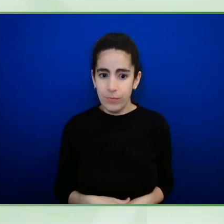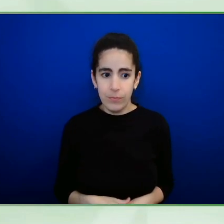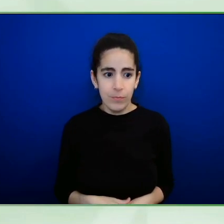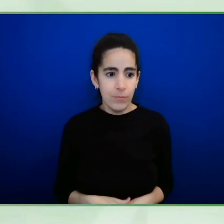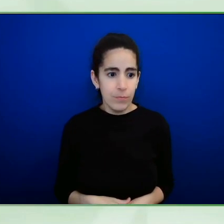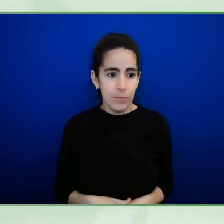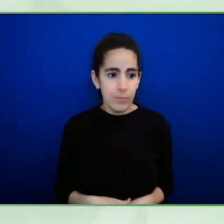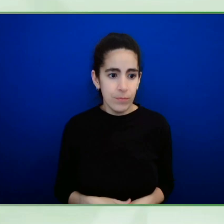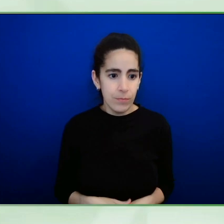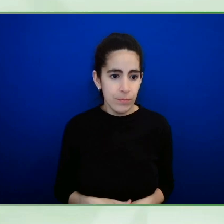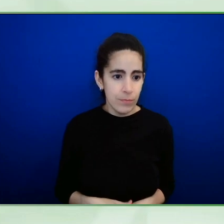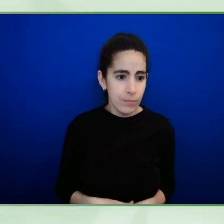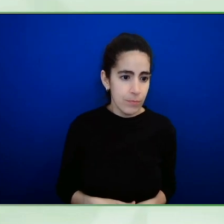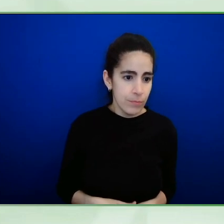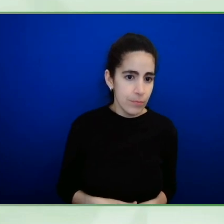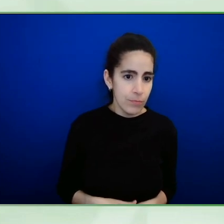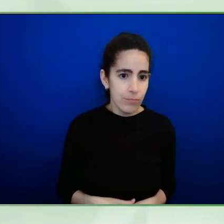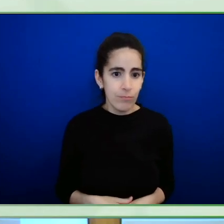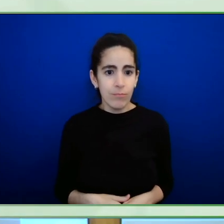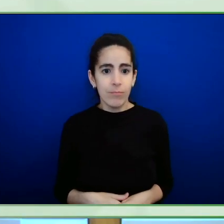Maria Chiara, are my slides here?